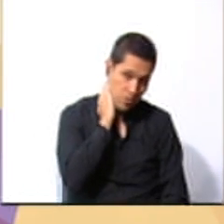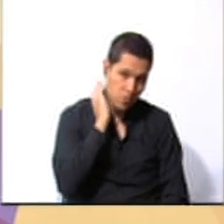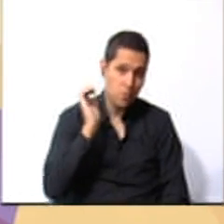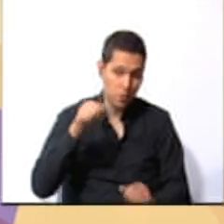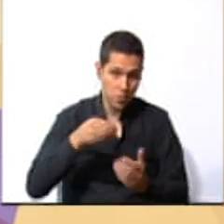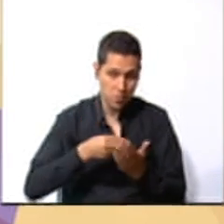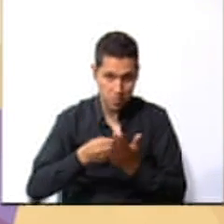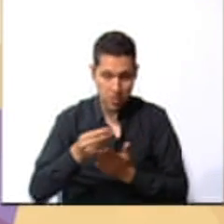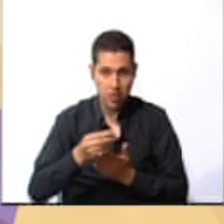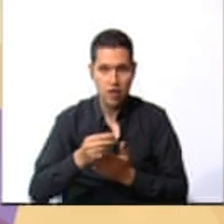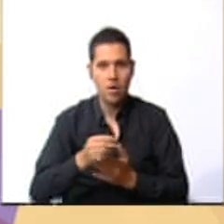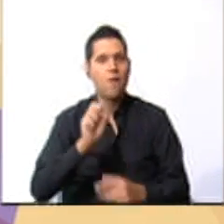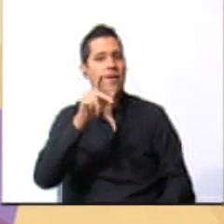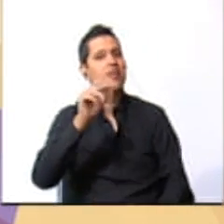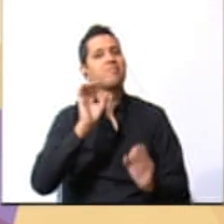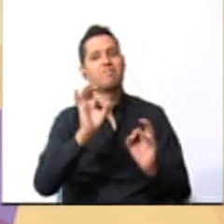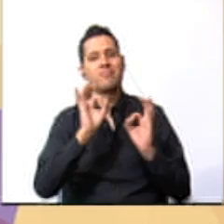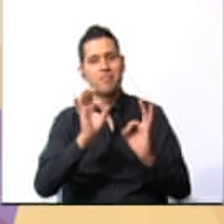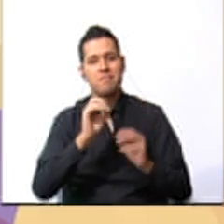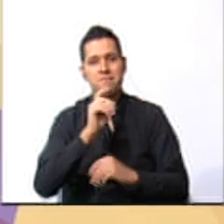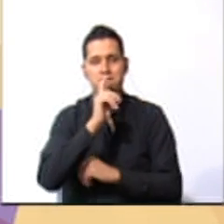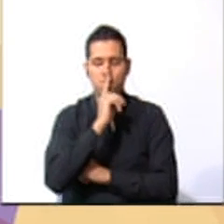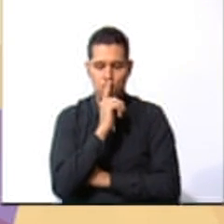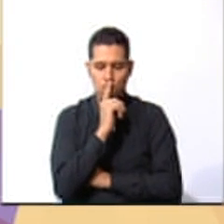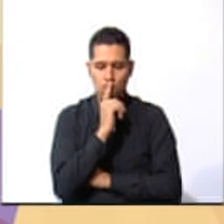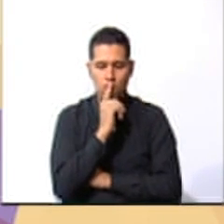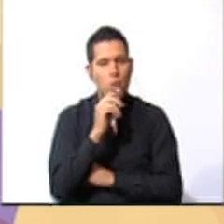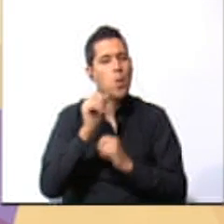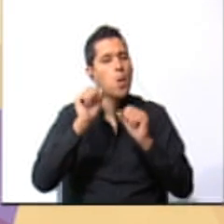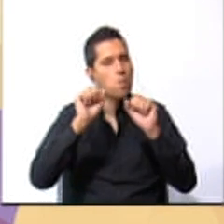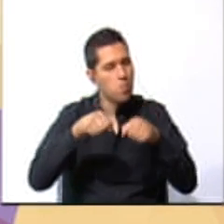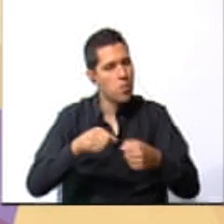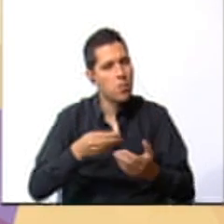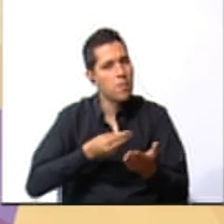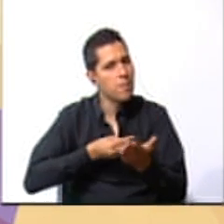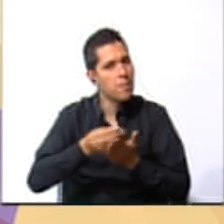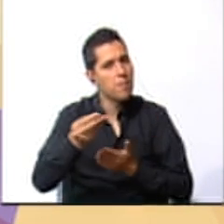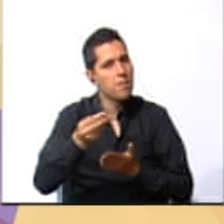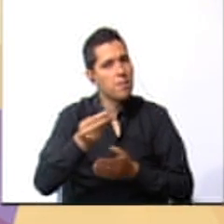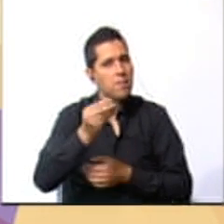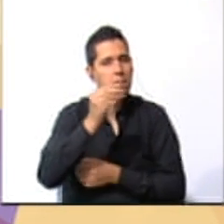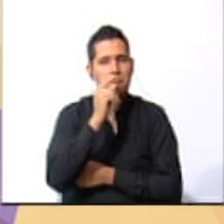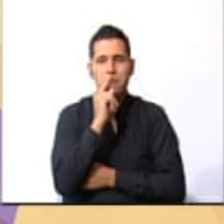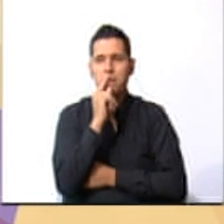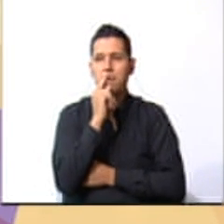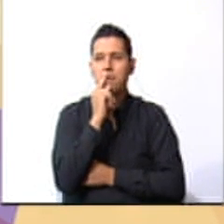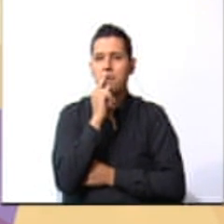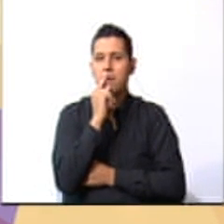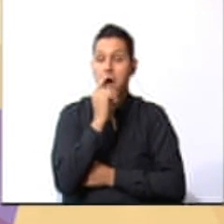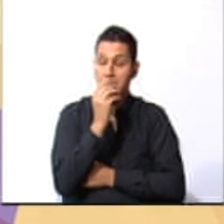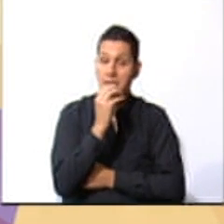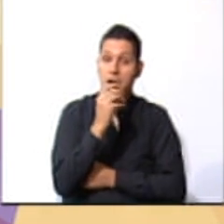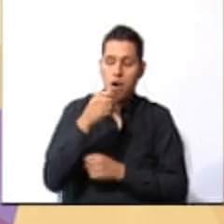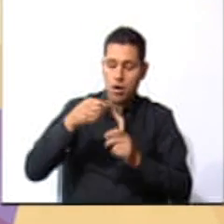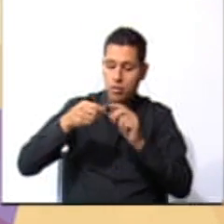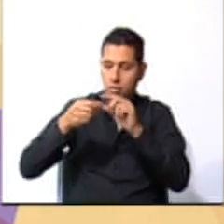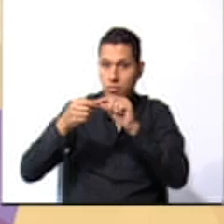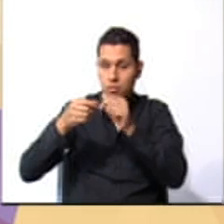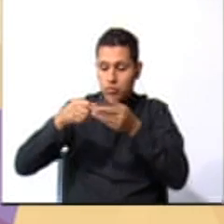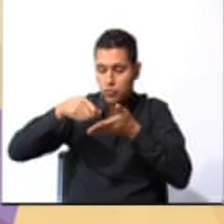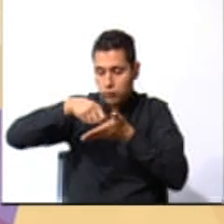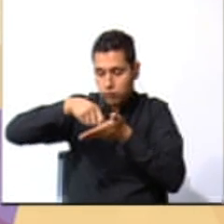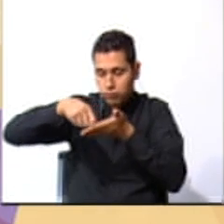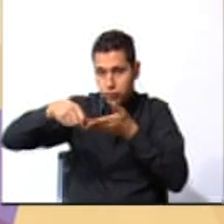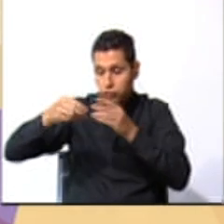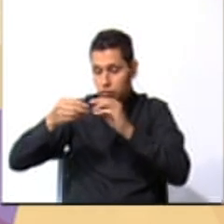Okay, very good. And we can buy creams. Okay,